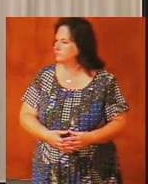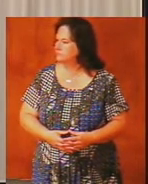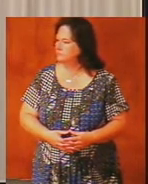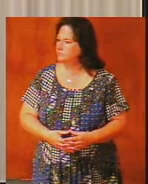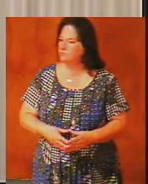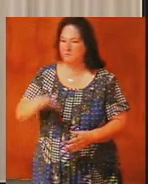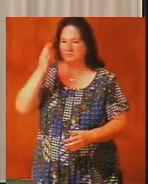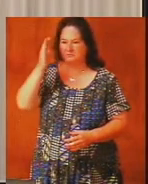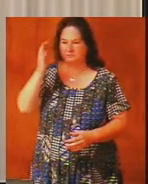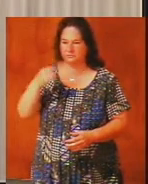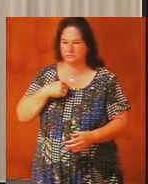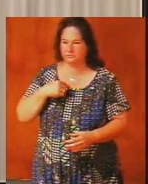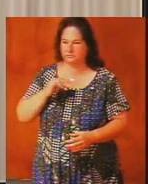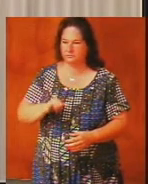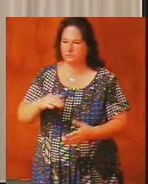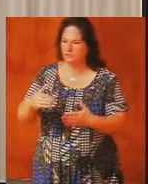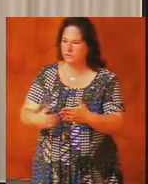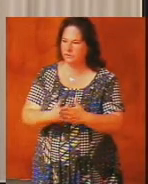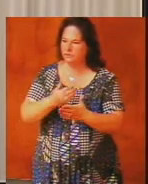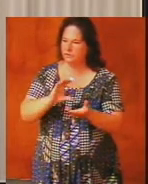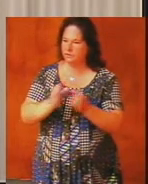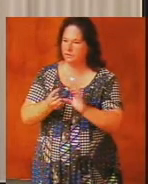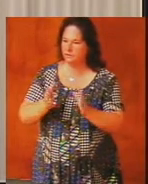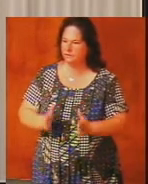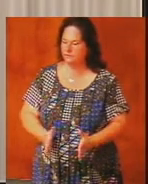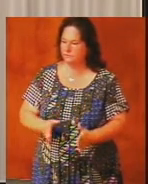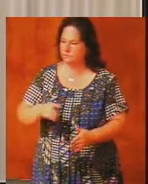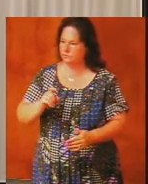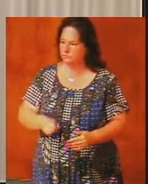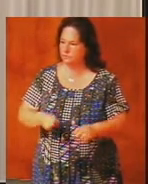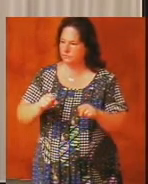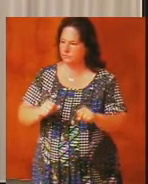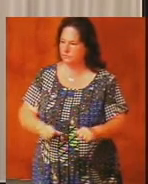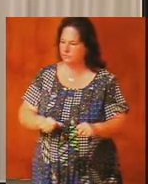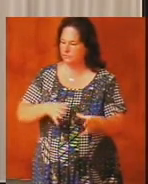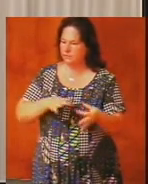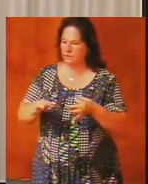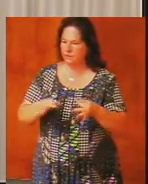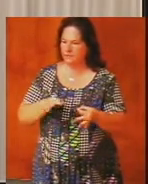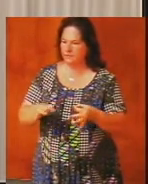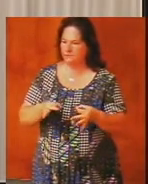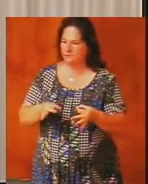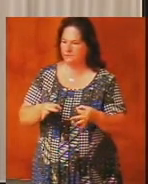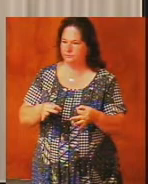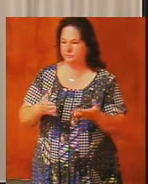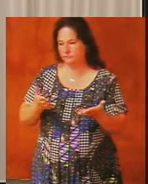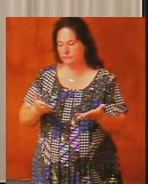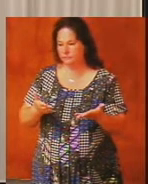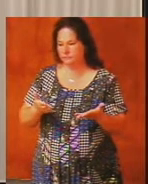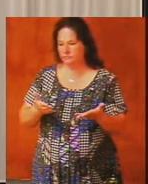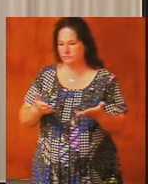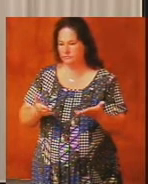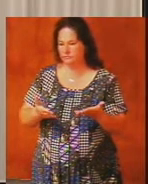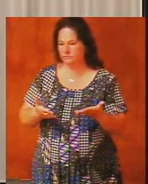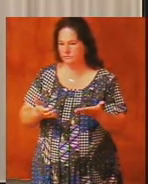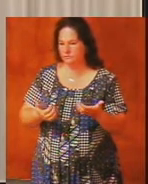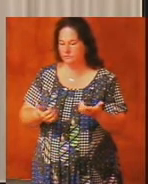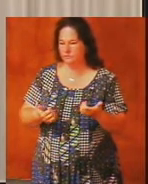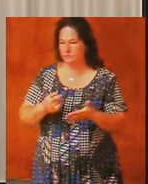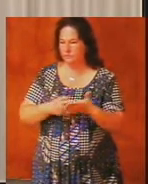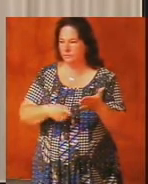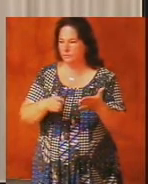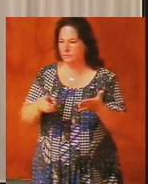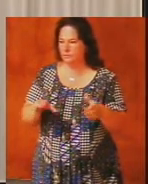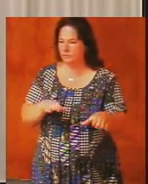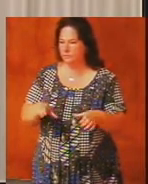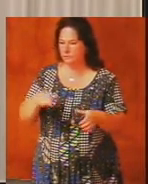It seems to me that new converts should be able to explain, at least to some extent, what they did